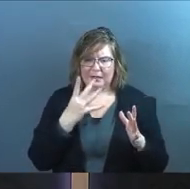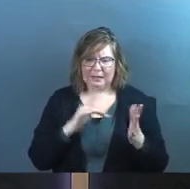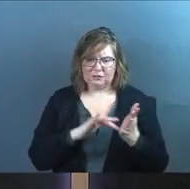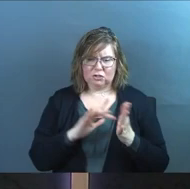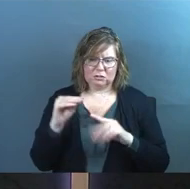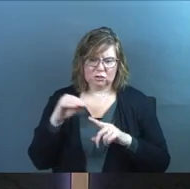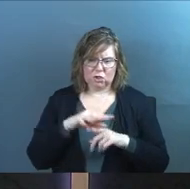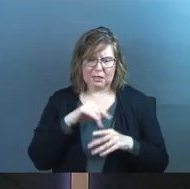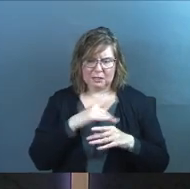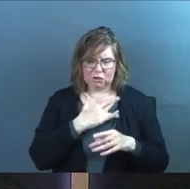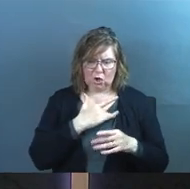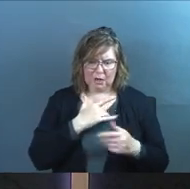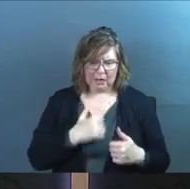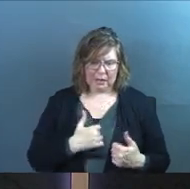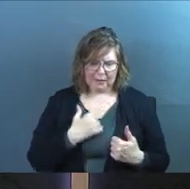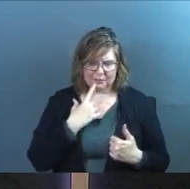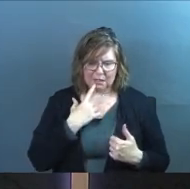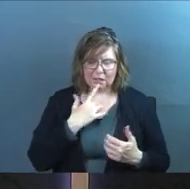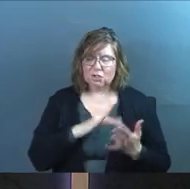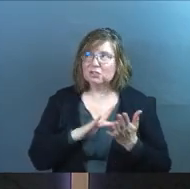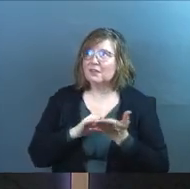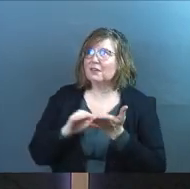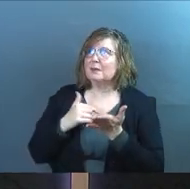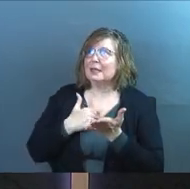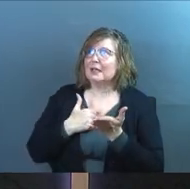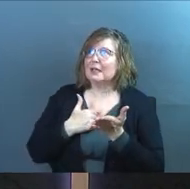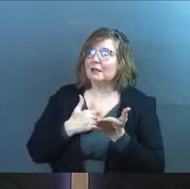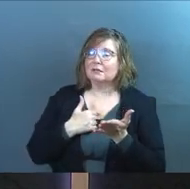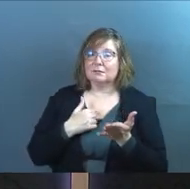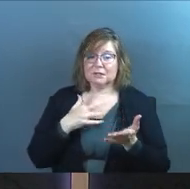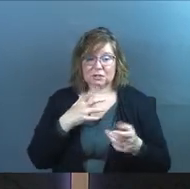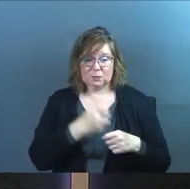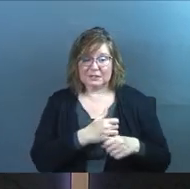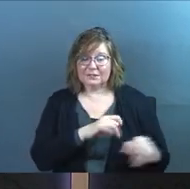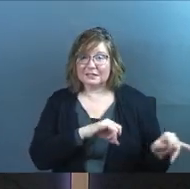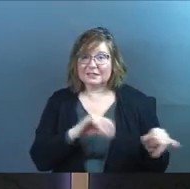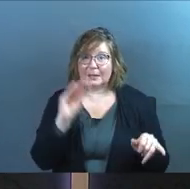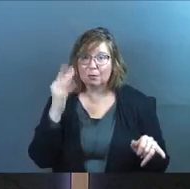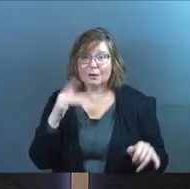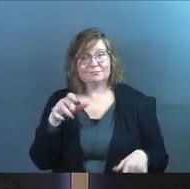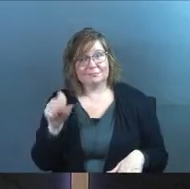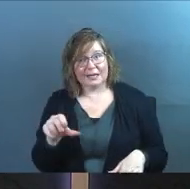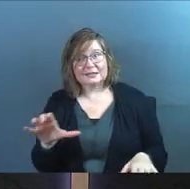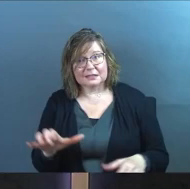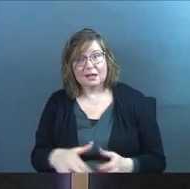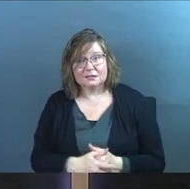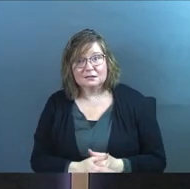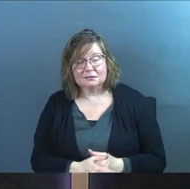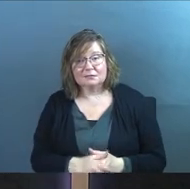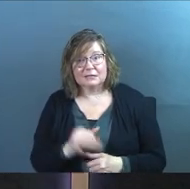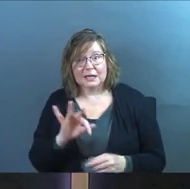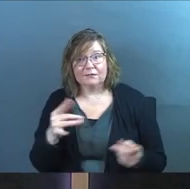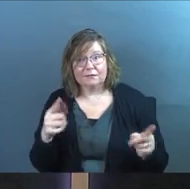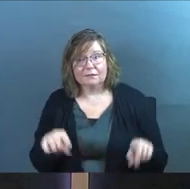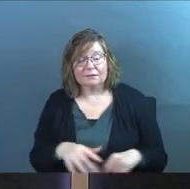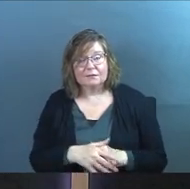Jesus shined in his heart and his life, and he said, Jesus, forgive me. Does he receive the same grace? Yes, he does.